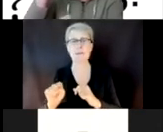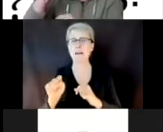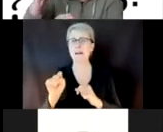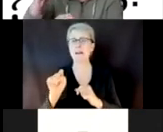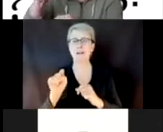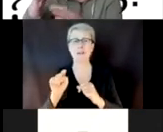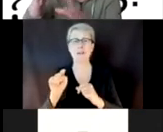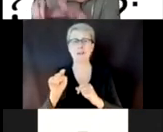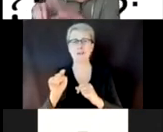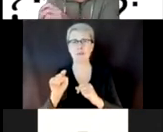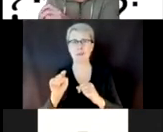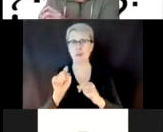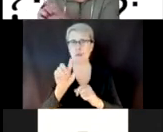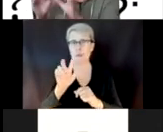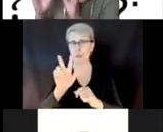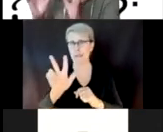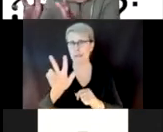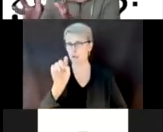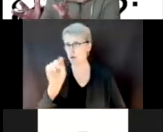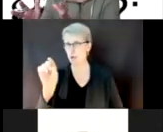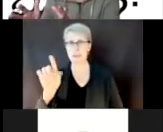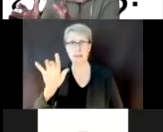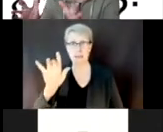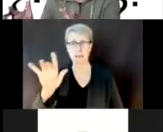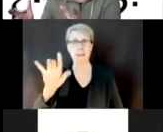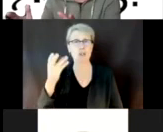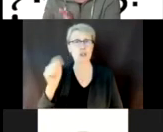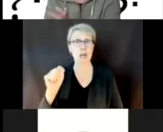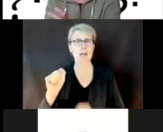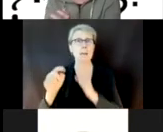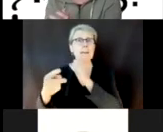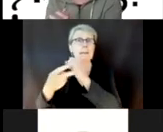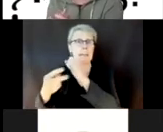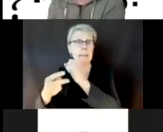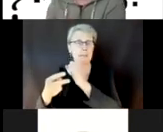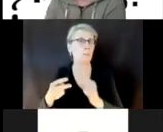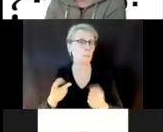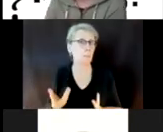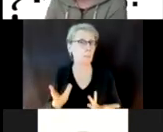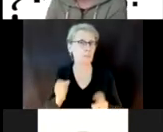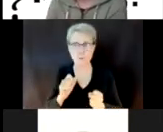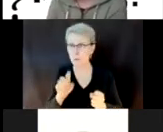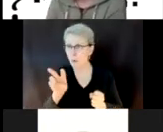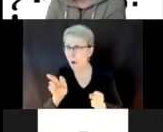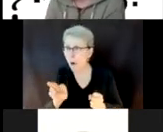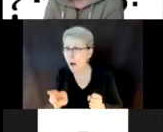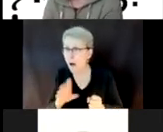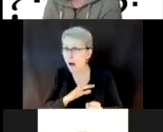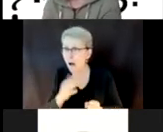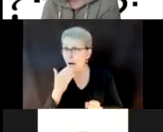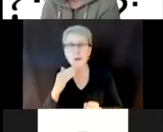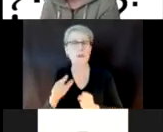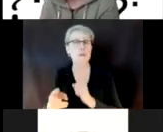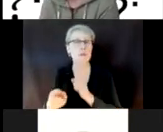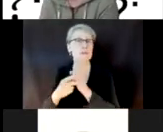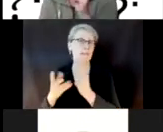are, clicking on it and say save chat. So if there's gold in there that you want to mine later, please do that at the end of this session. Okay,